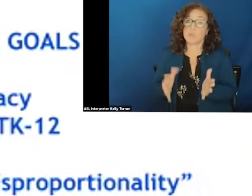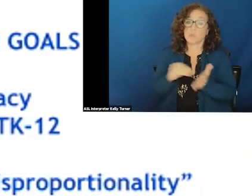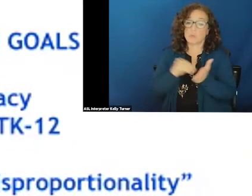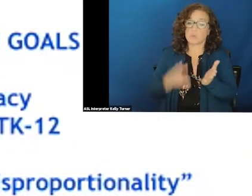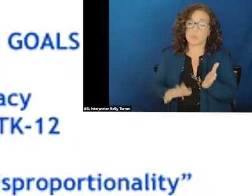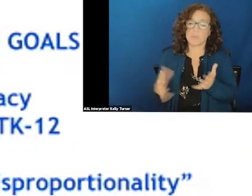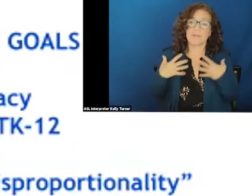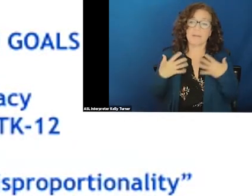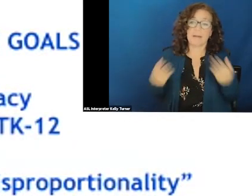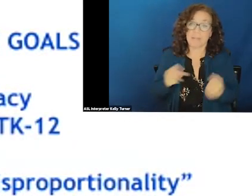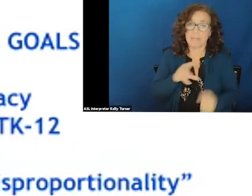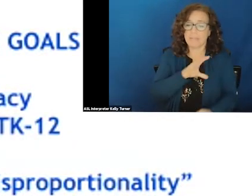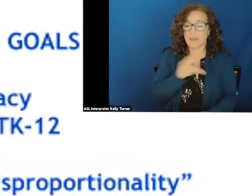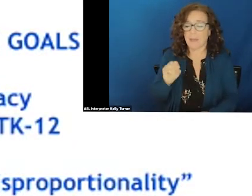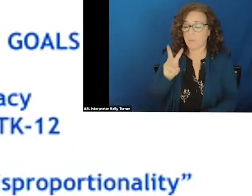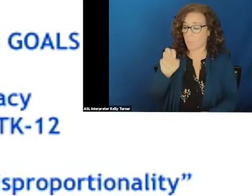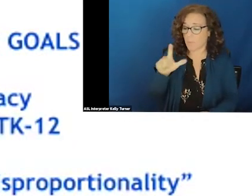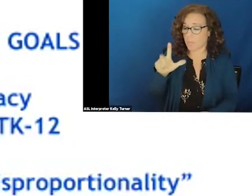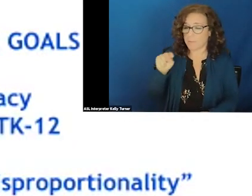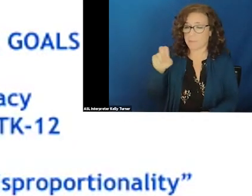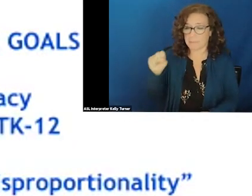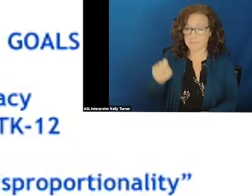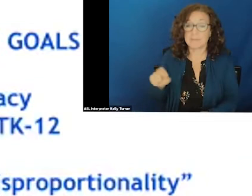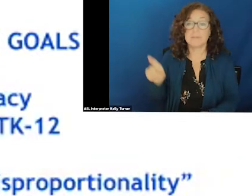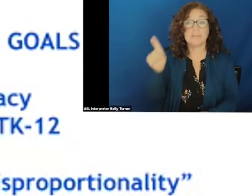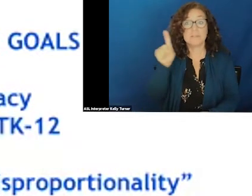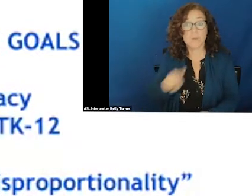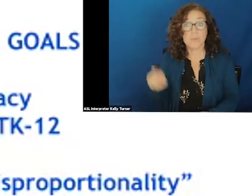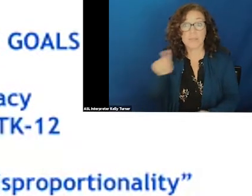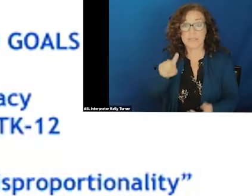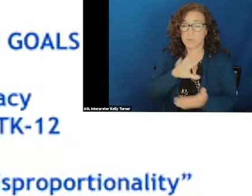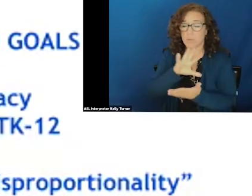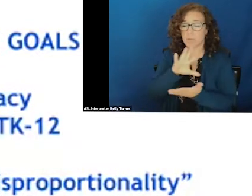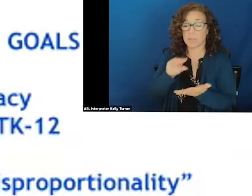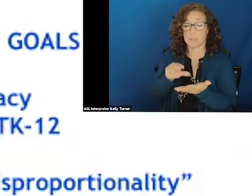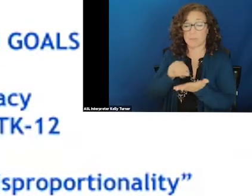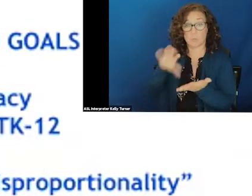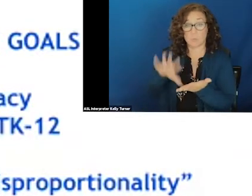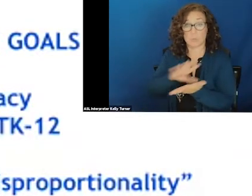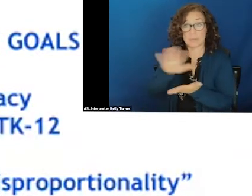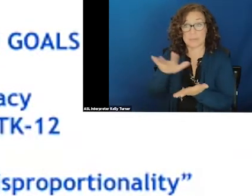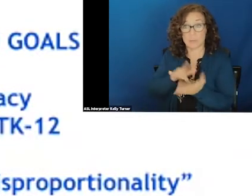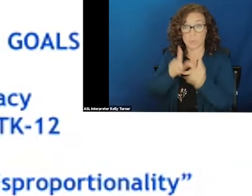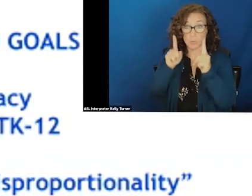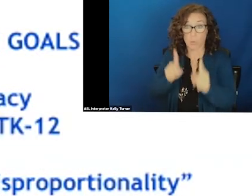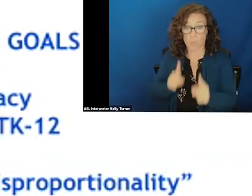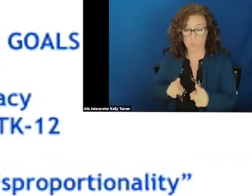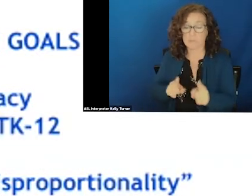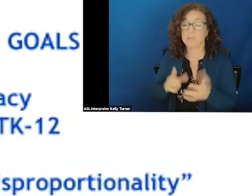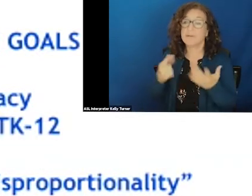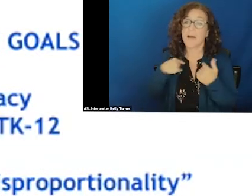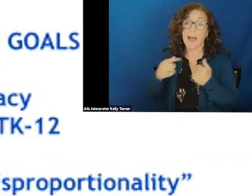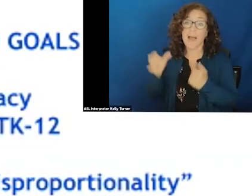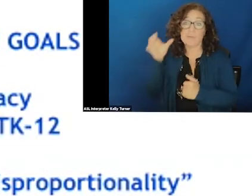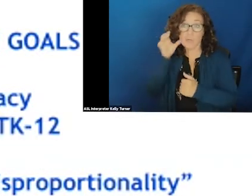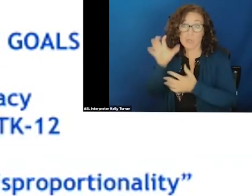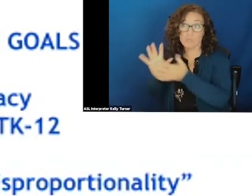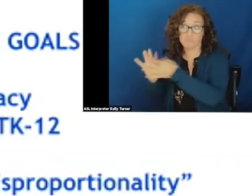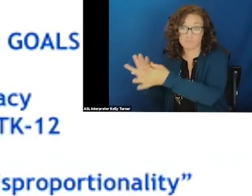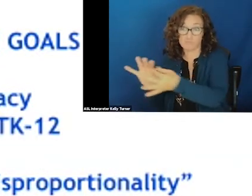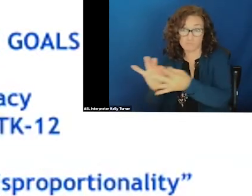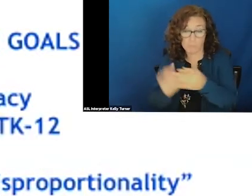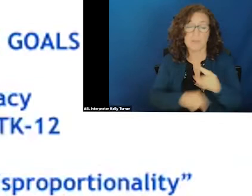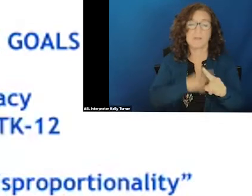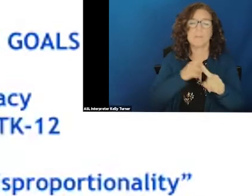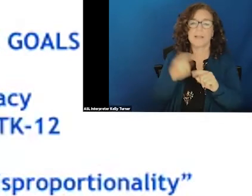the events that we have held to outreach through the different stakeholders in our district. In our next slide, I want to